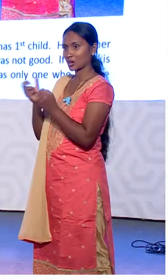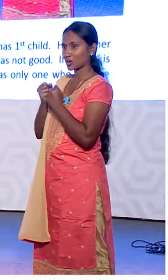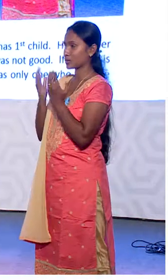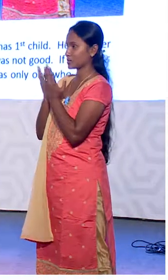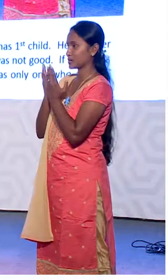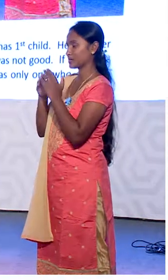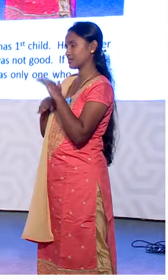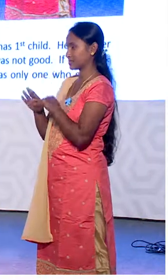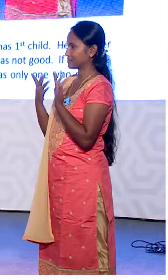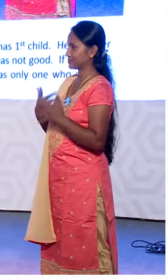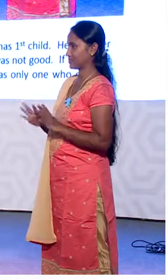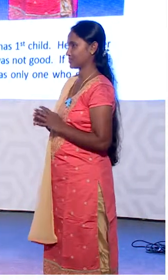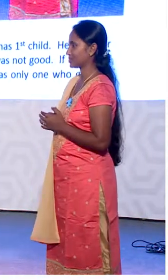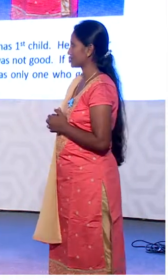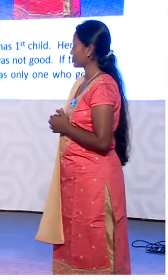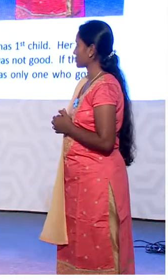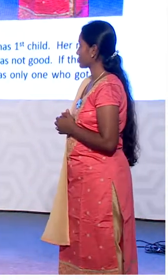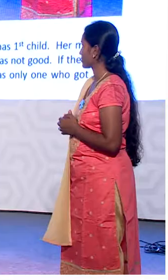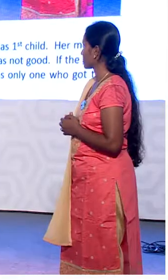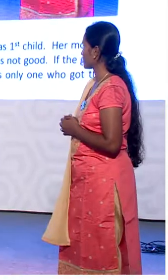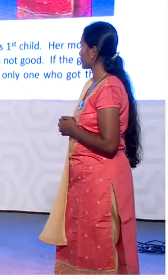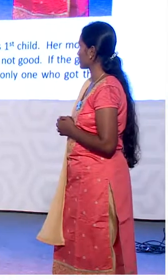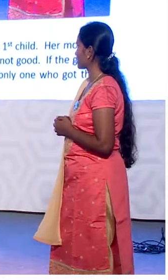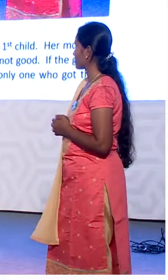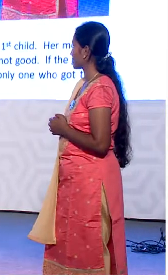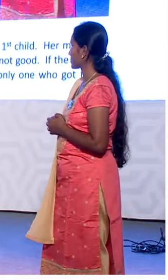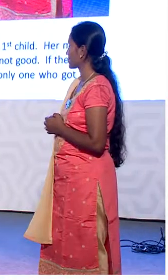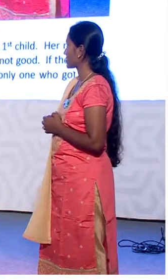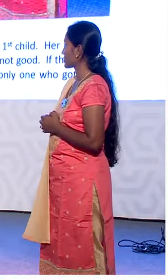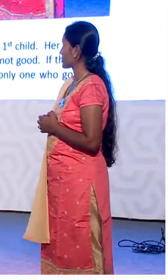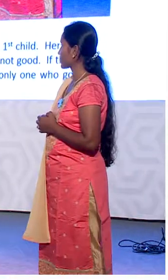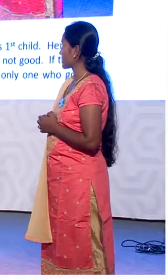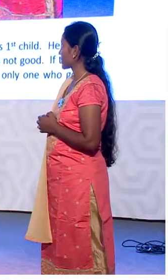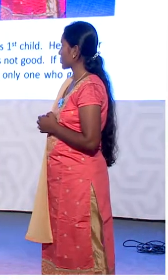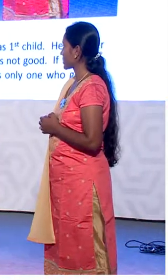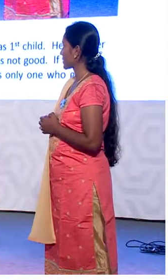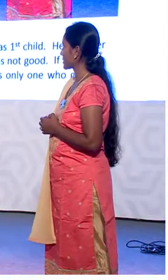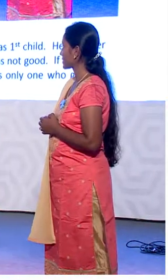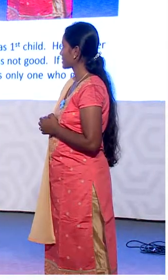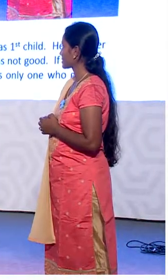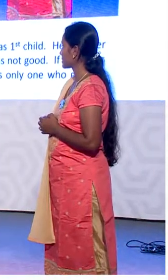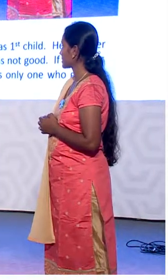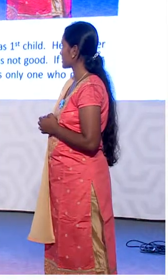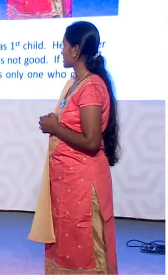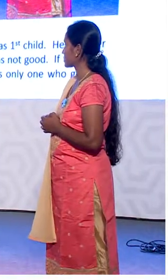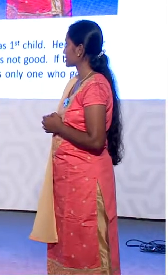lovely Indian Catholic nun called Sister Jacintha Mathieu. So I'm Indian. My mom was an Indian.